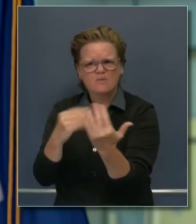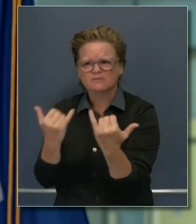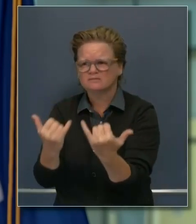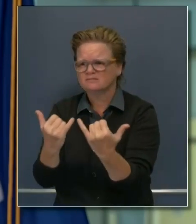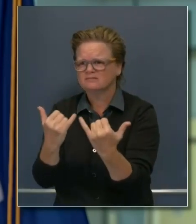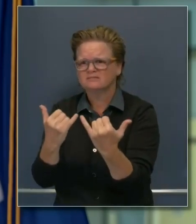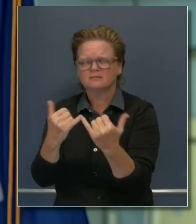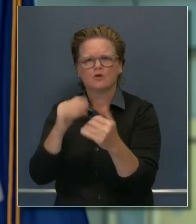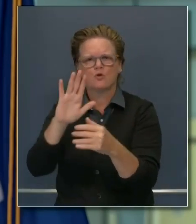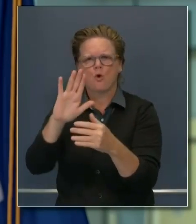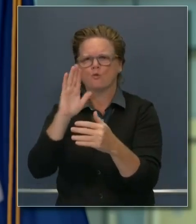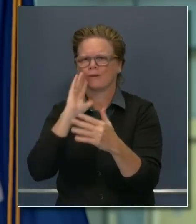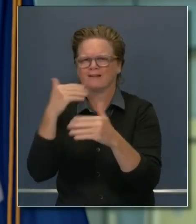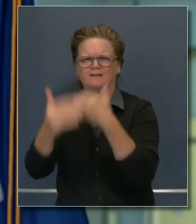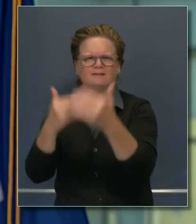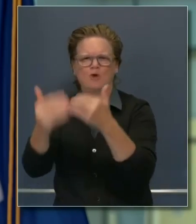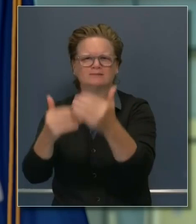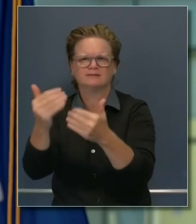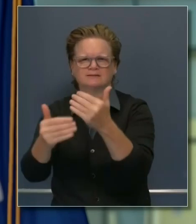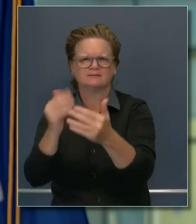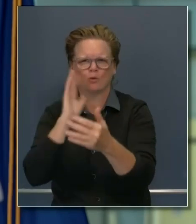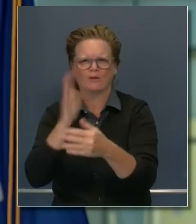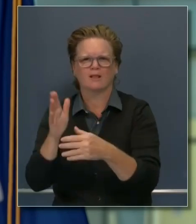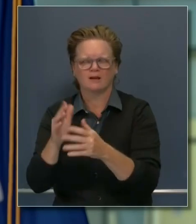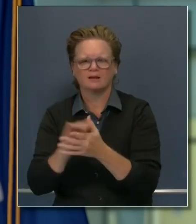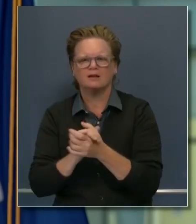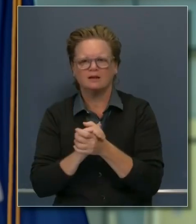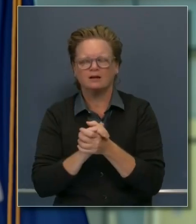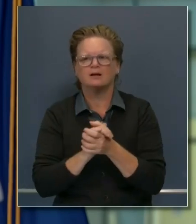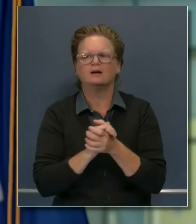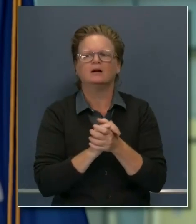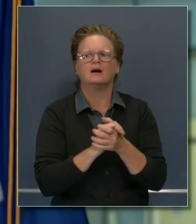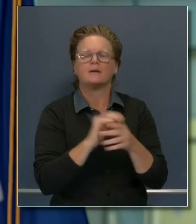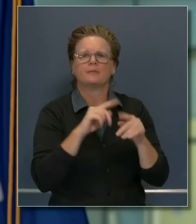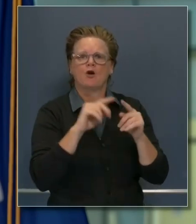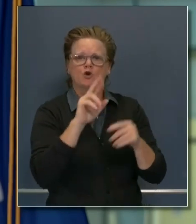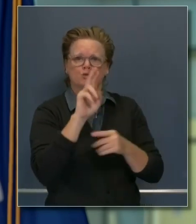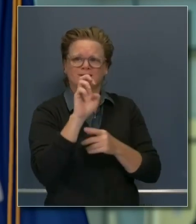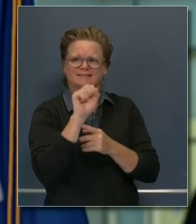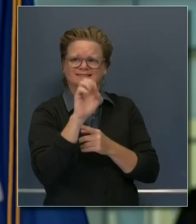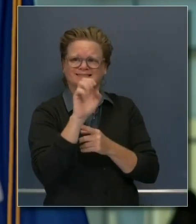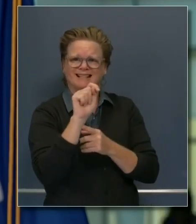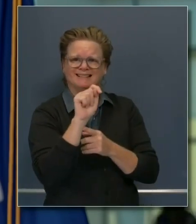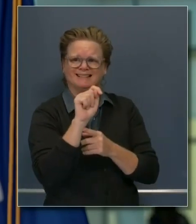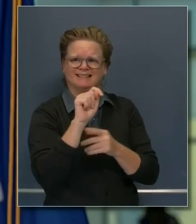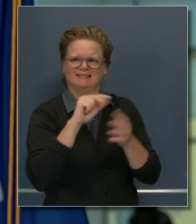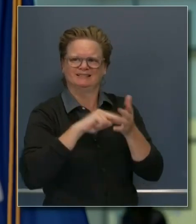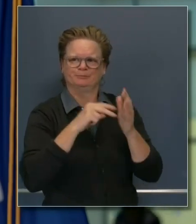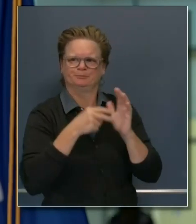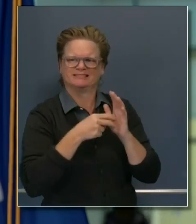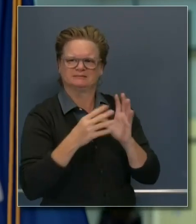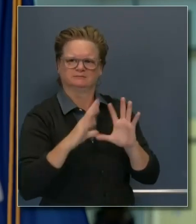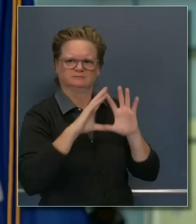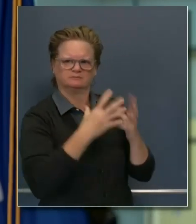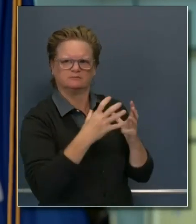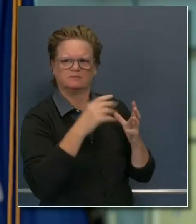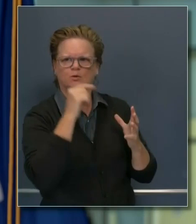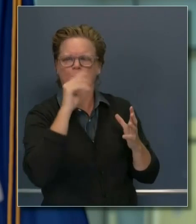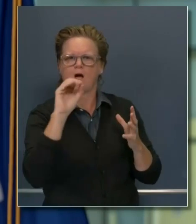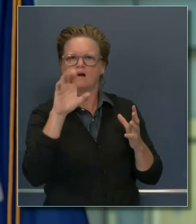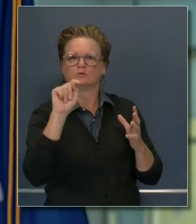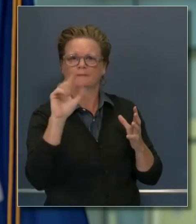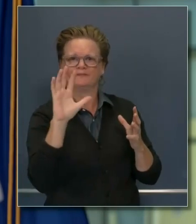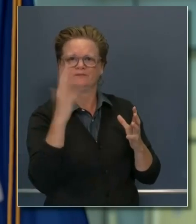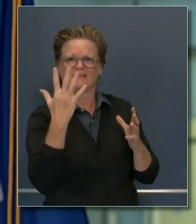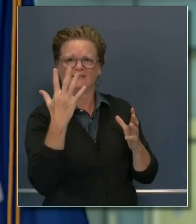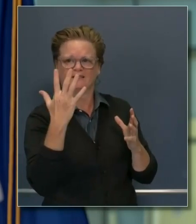to engage them once this reset is concluded. By the way, the reset process ends on October 5th. We started that process this